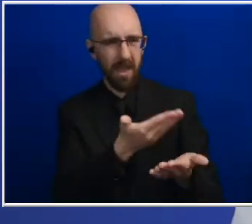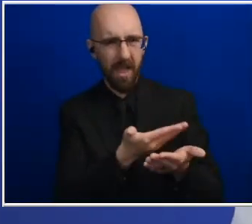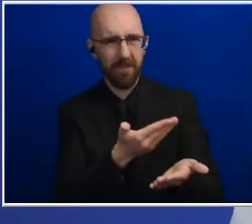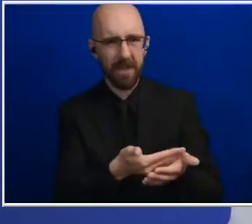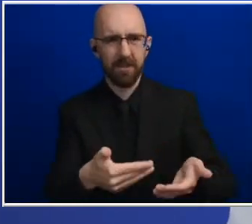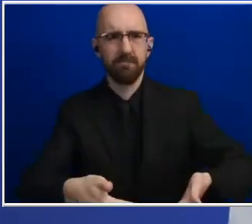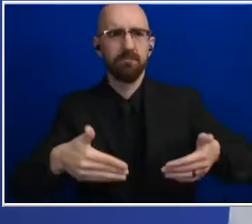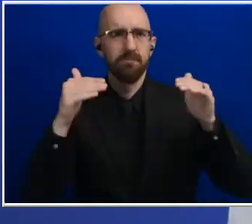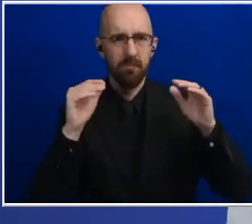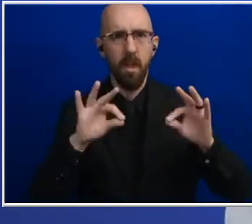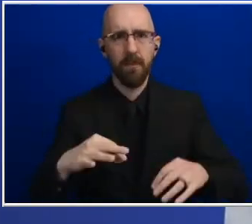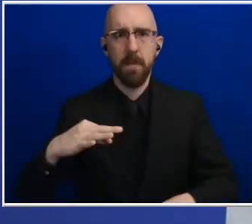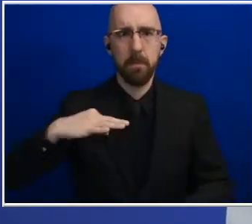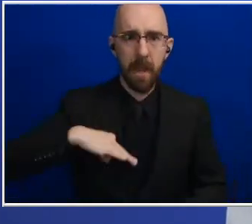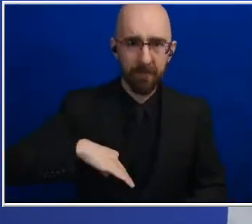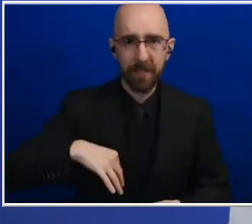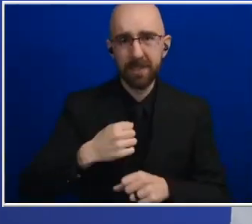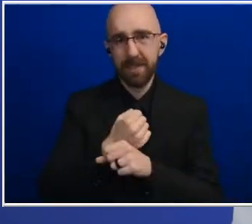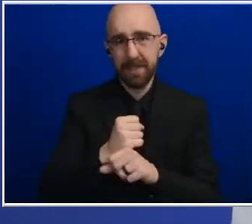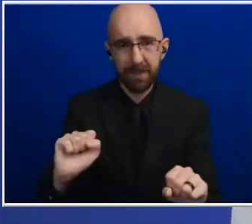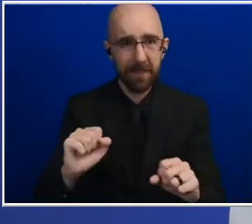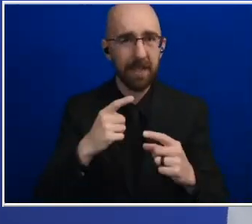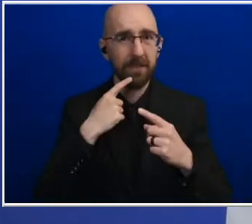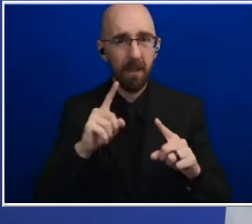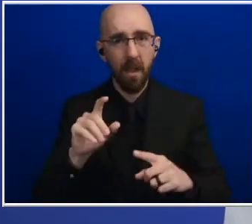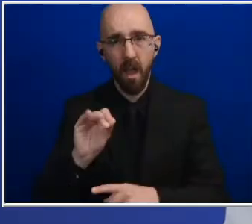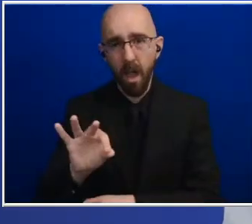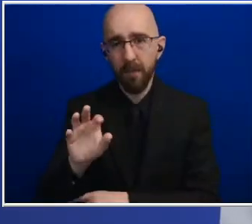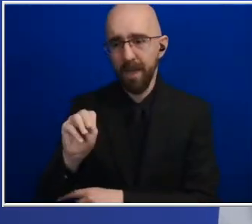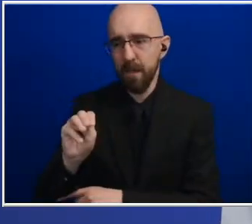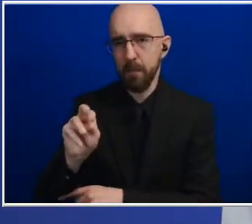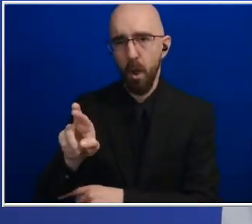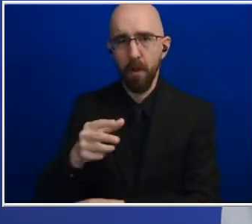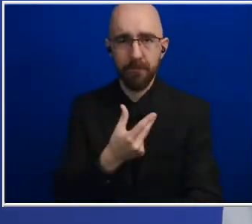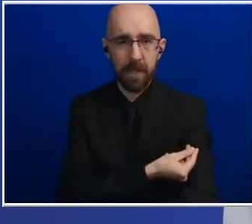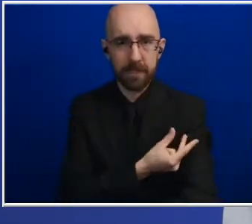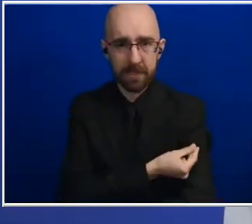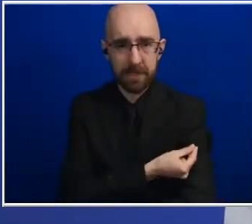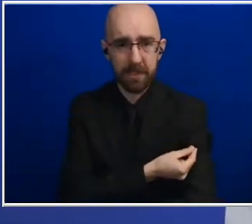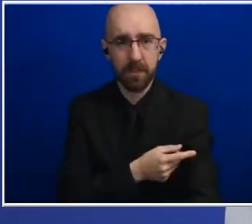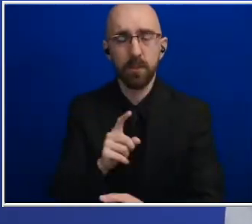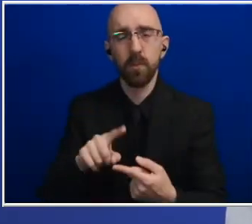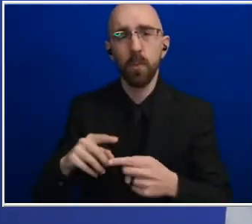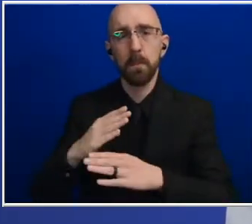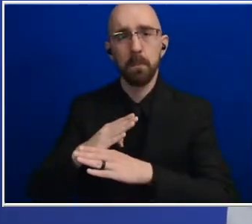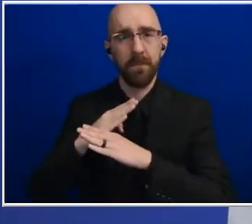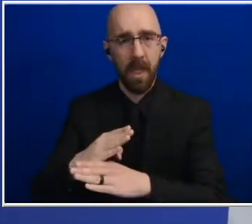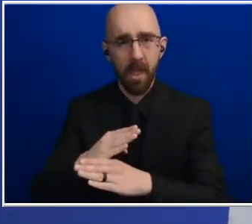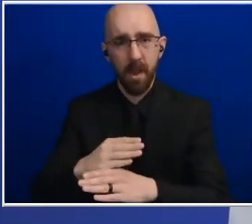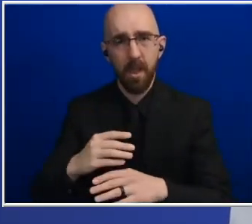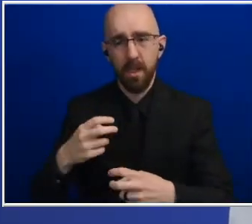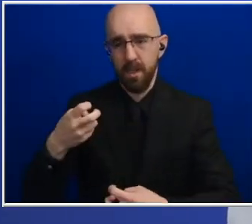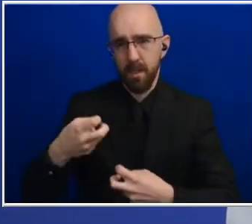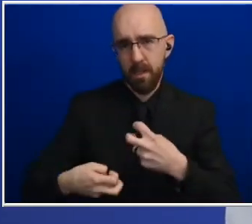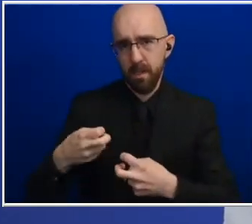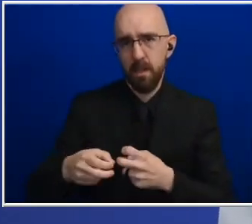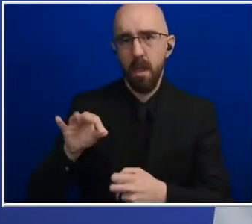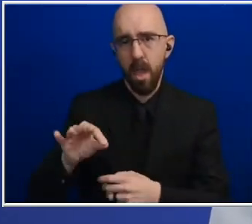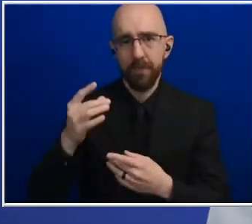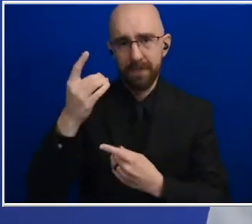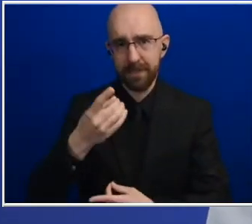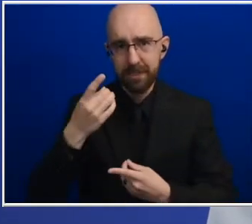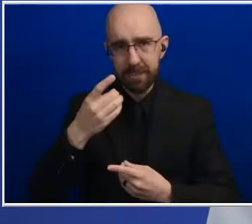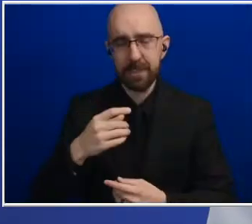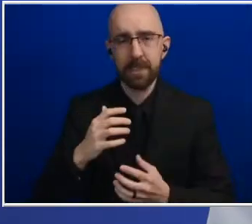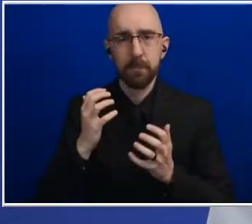the safety and the efficacy of MMR vaccine to prevent the complications of the disease of measles, but